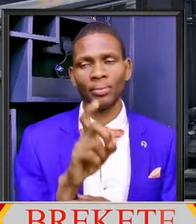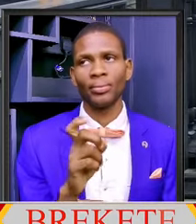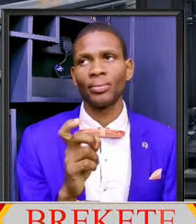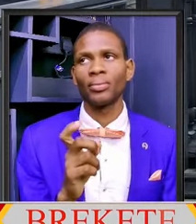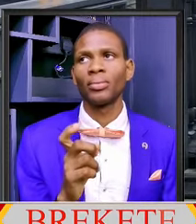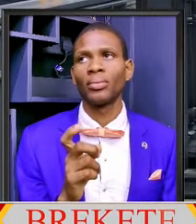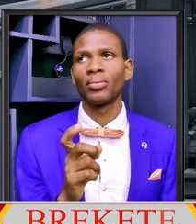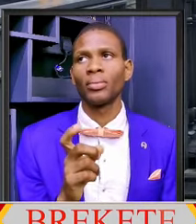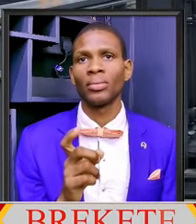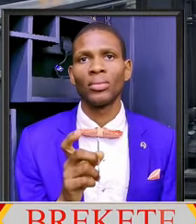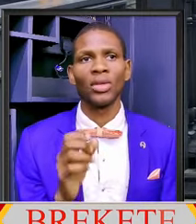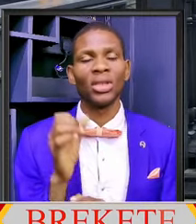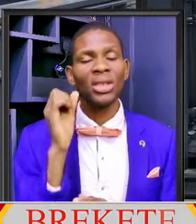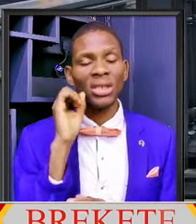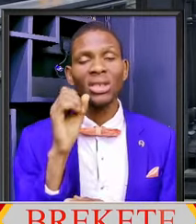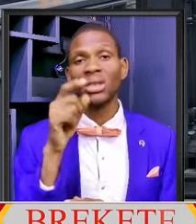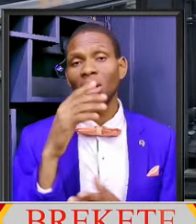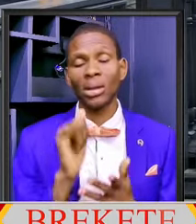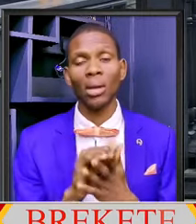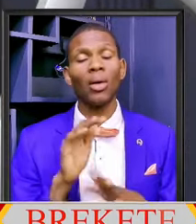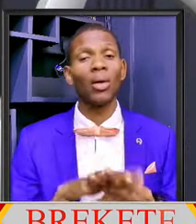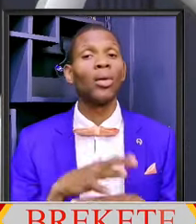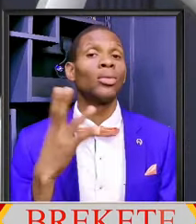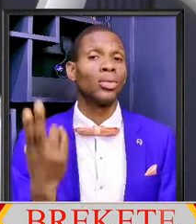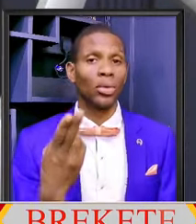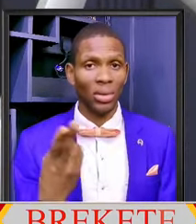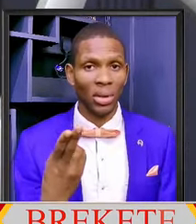now. Shebi should say Thursday.